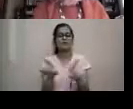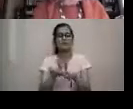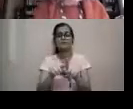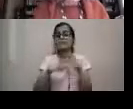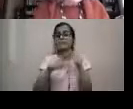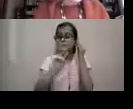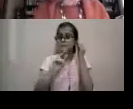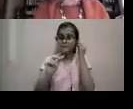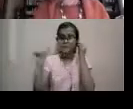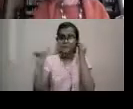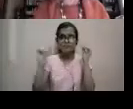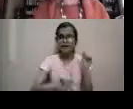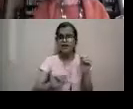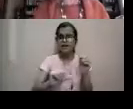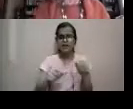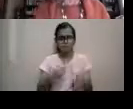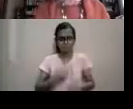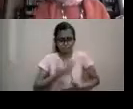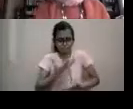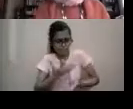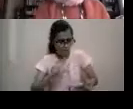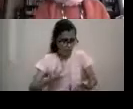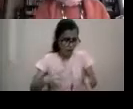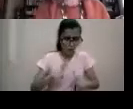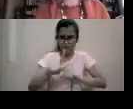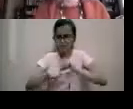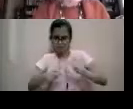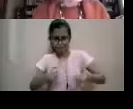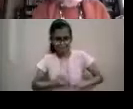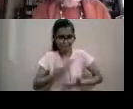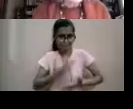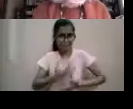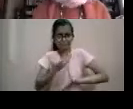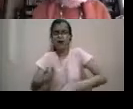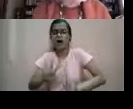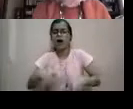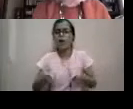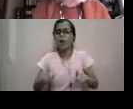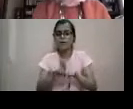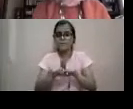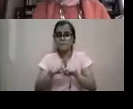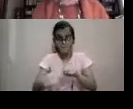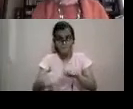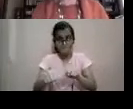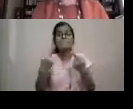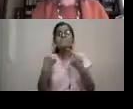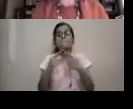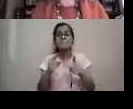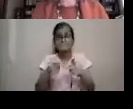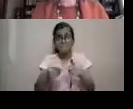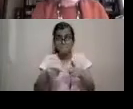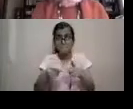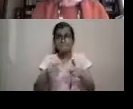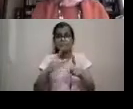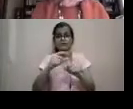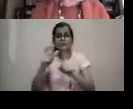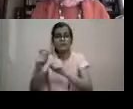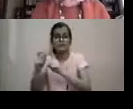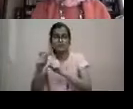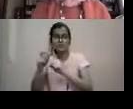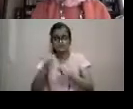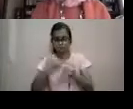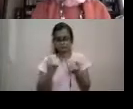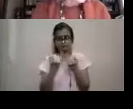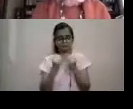no expressive language, but she cannot walk or toilet herself or really do any self-care independently.